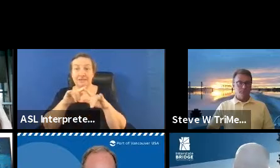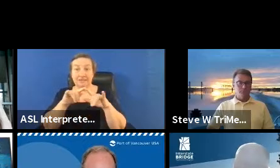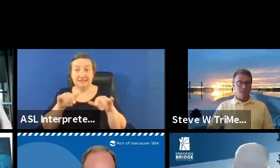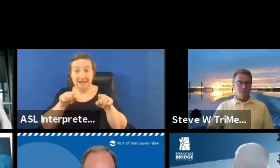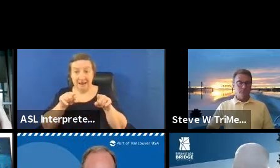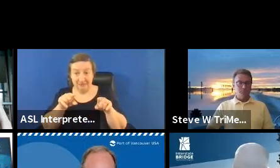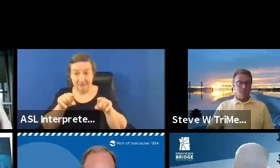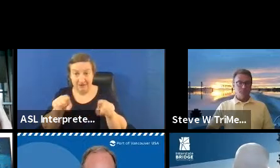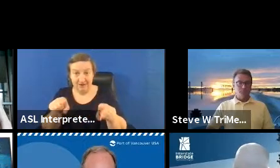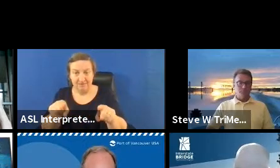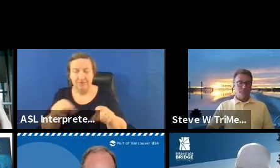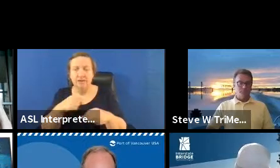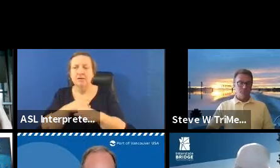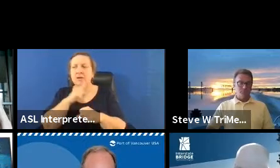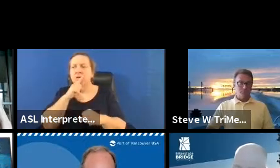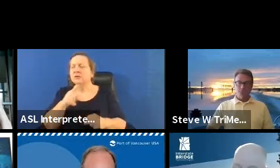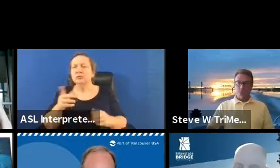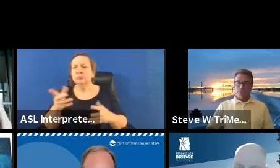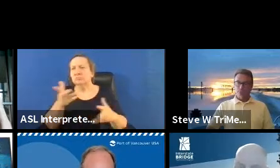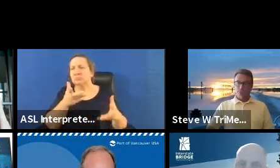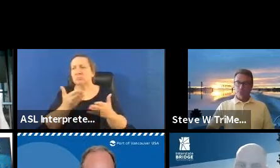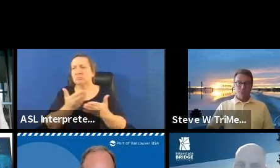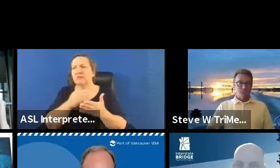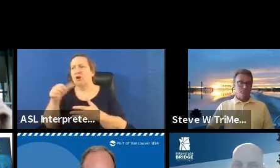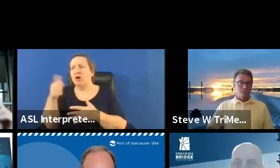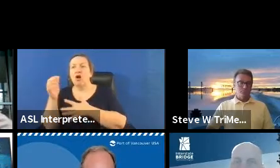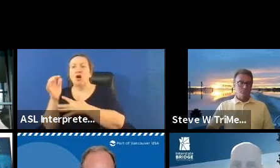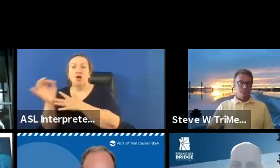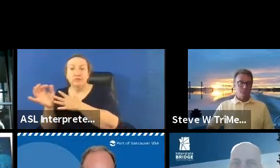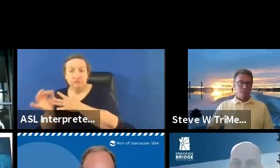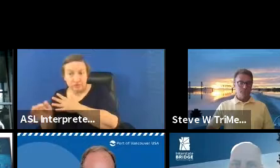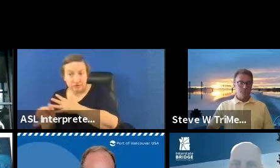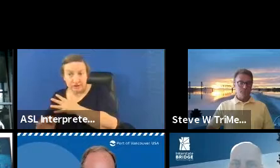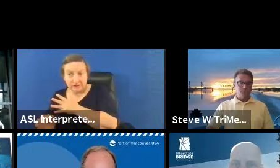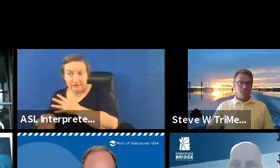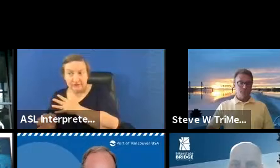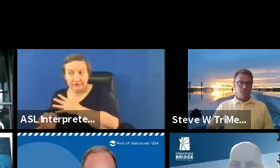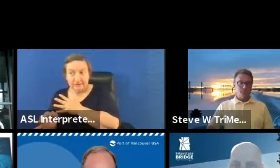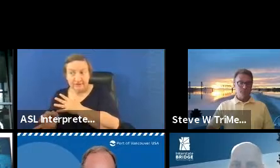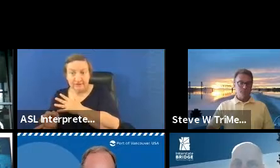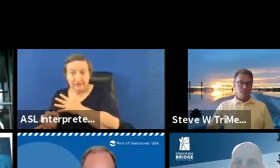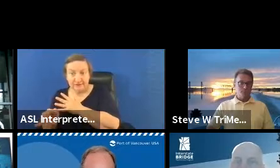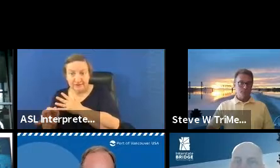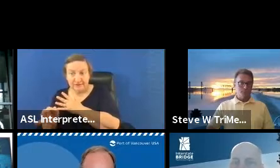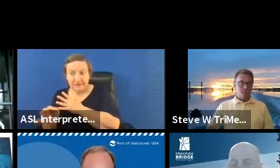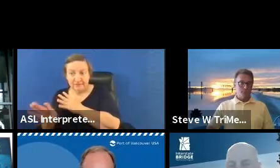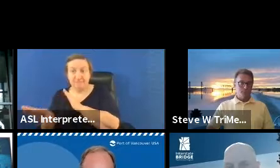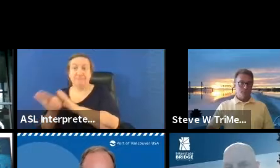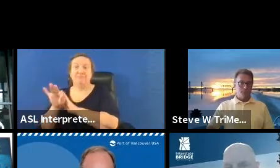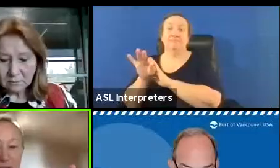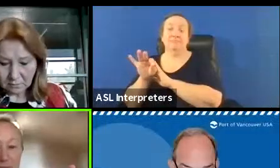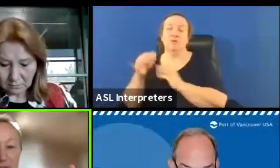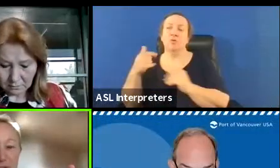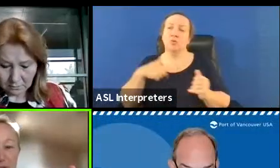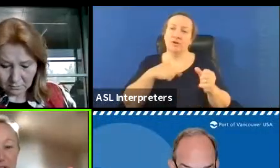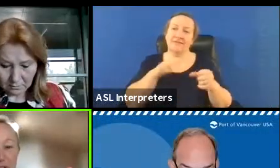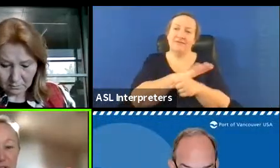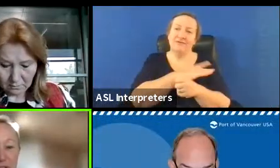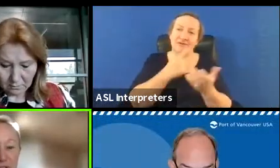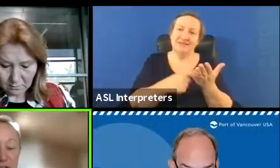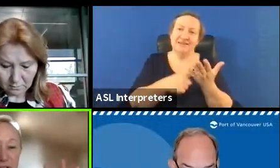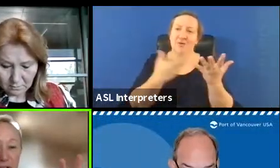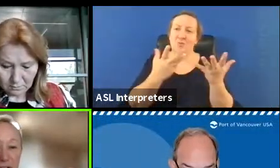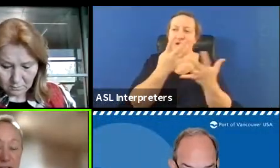make sure that before any alternatives come out, we've had the full discussion about the